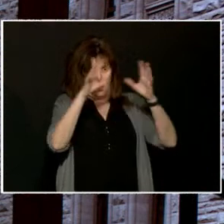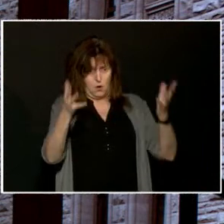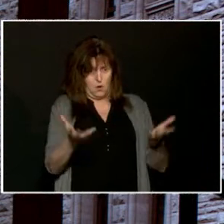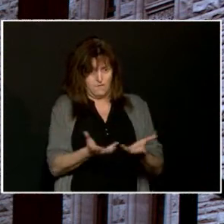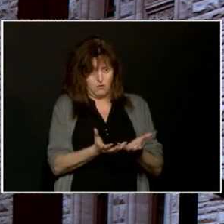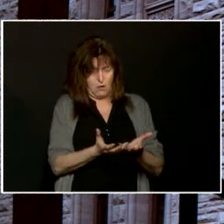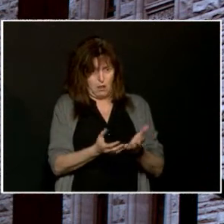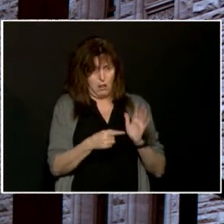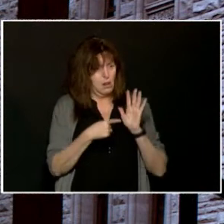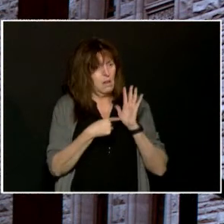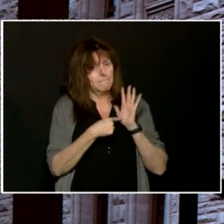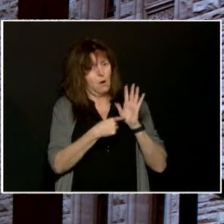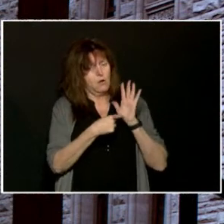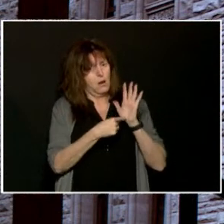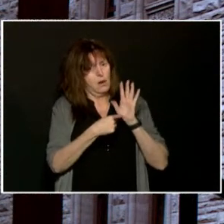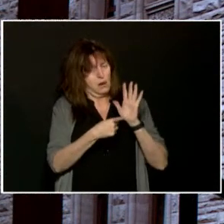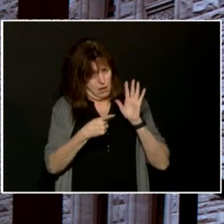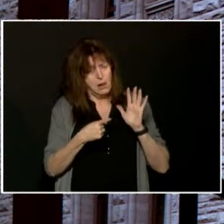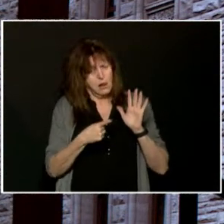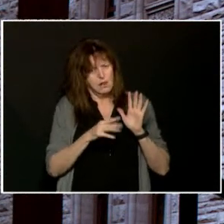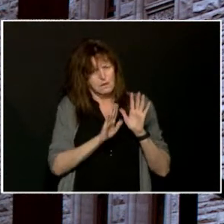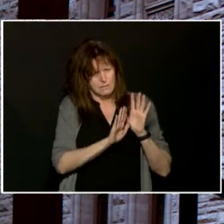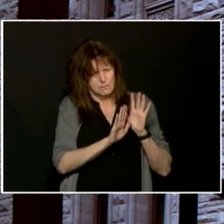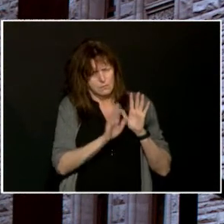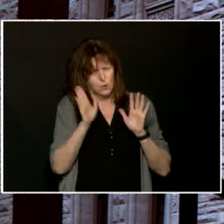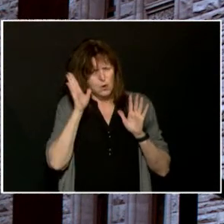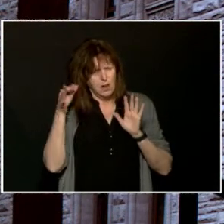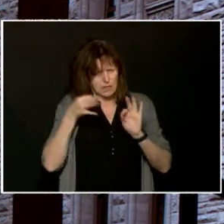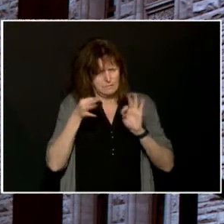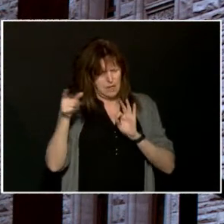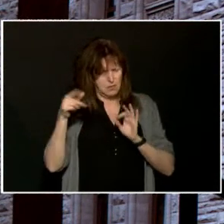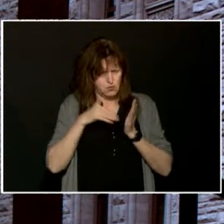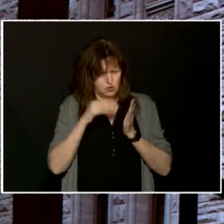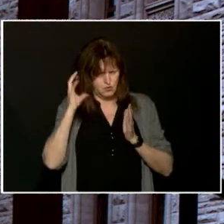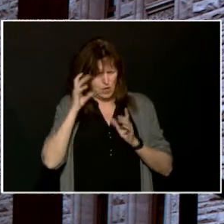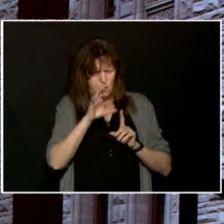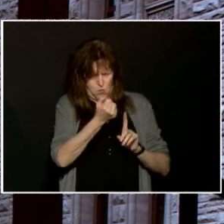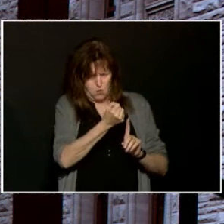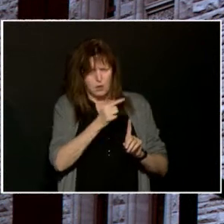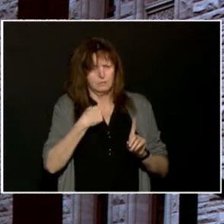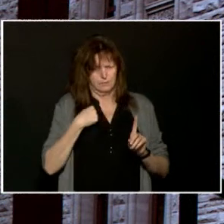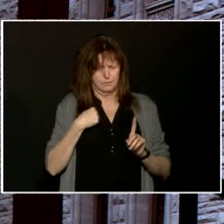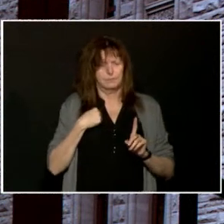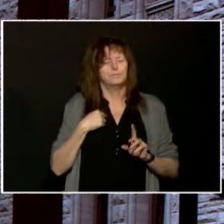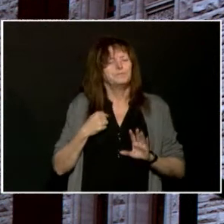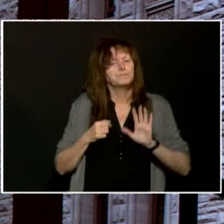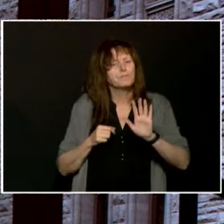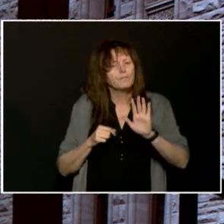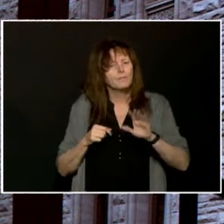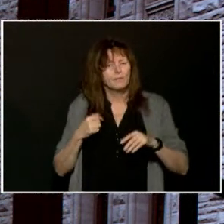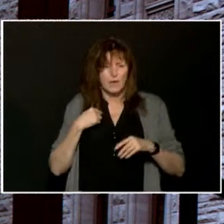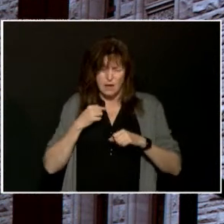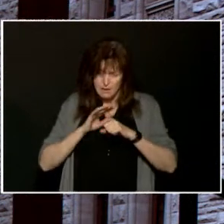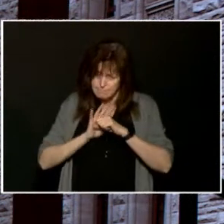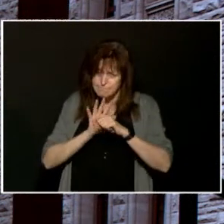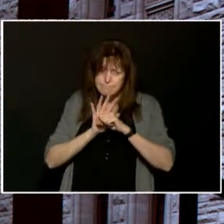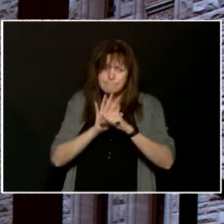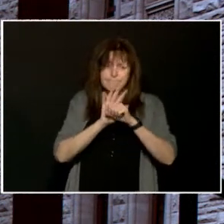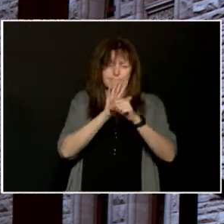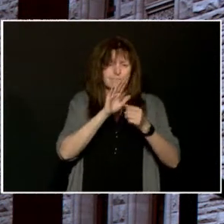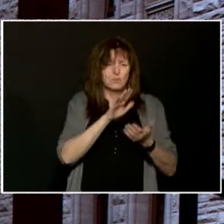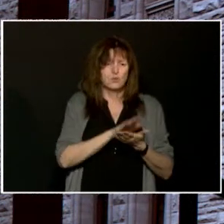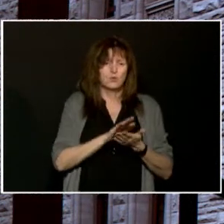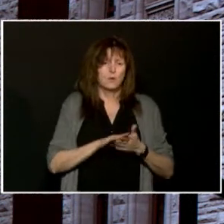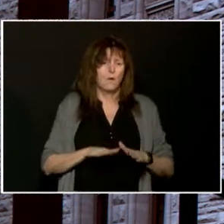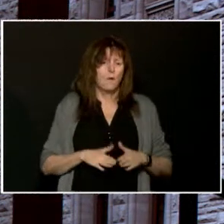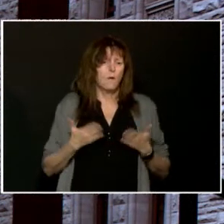a moment again, and maybe elucidate on that. I have been pushing for schools to open now for